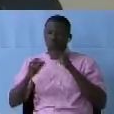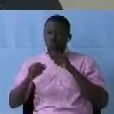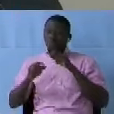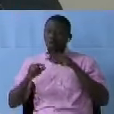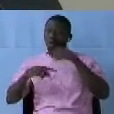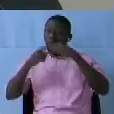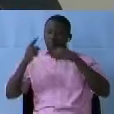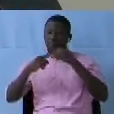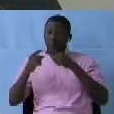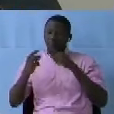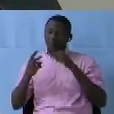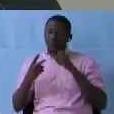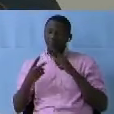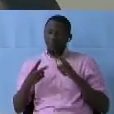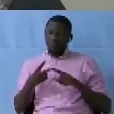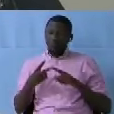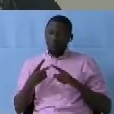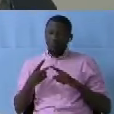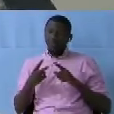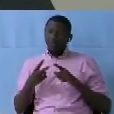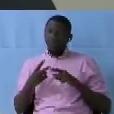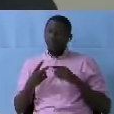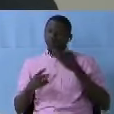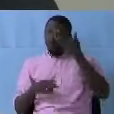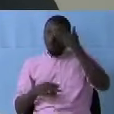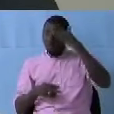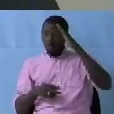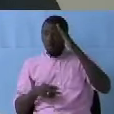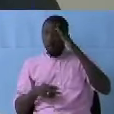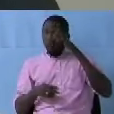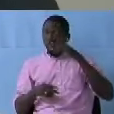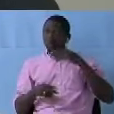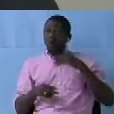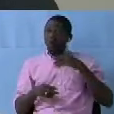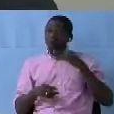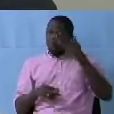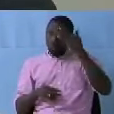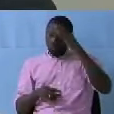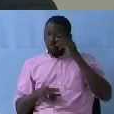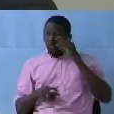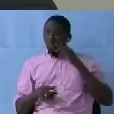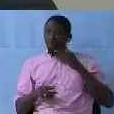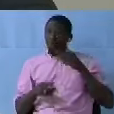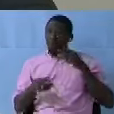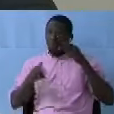about the code of conduct violations